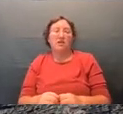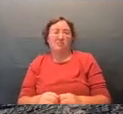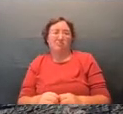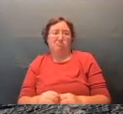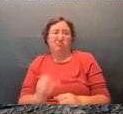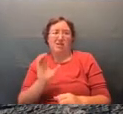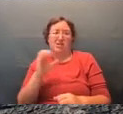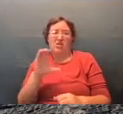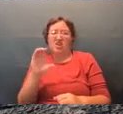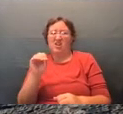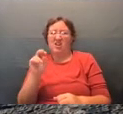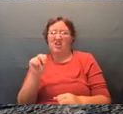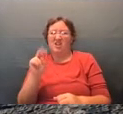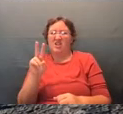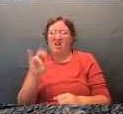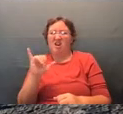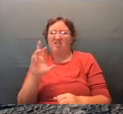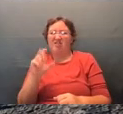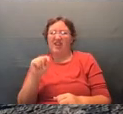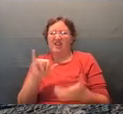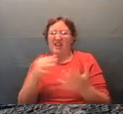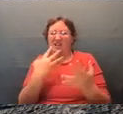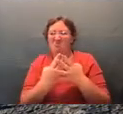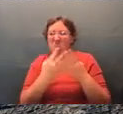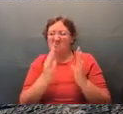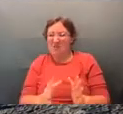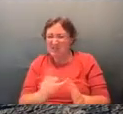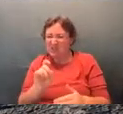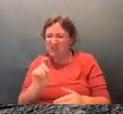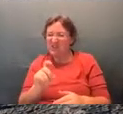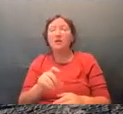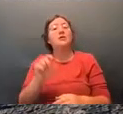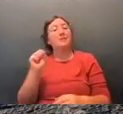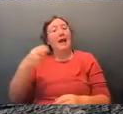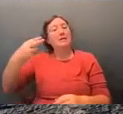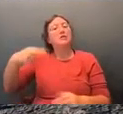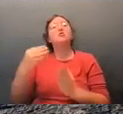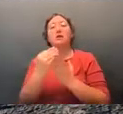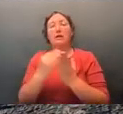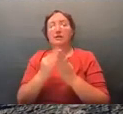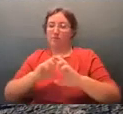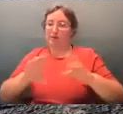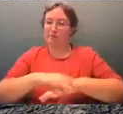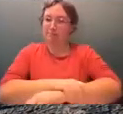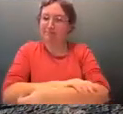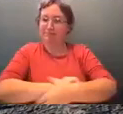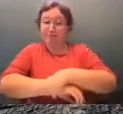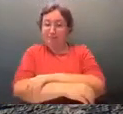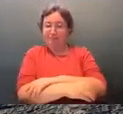strange name, Convict Lake. So I'm going to tell you a little history now. History lesson for the day.